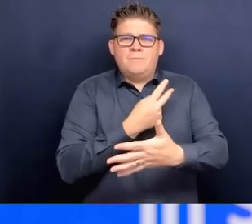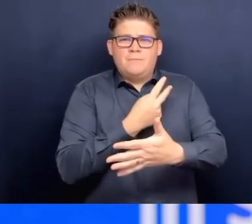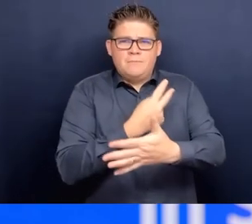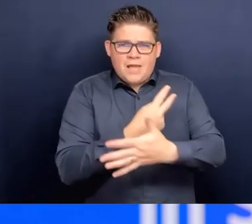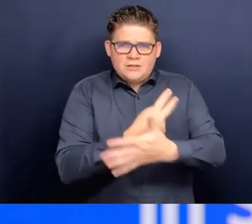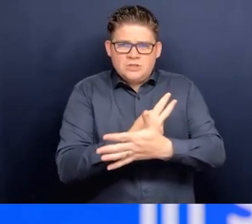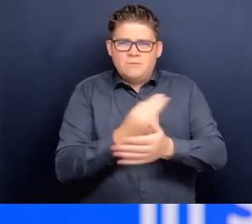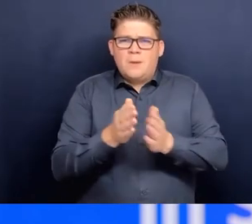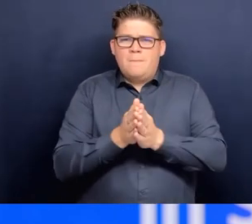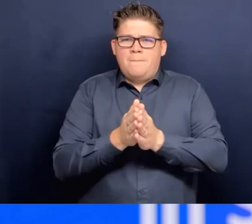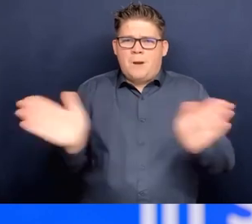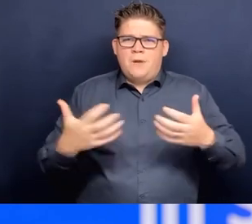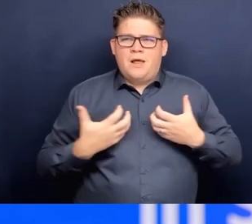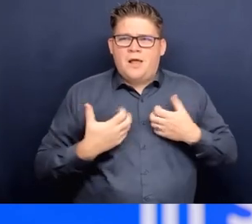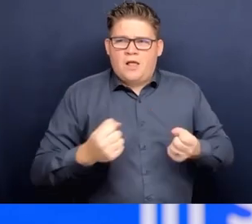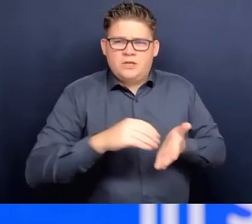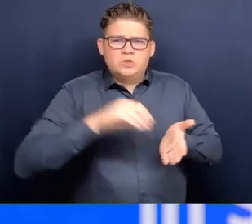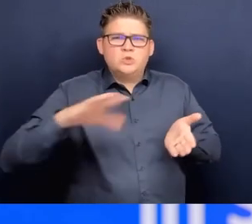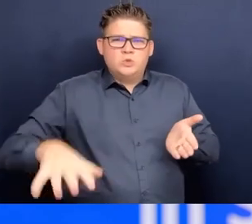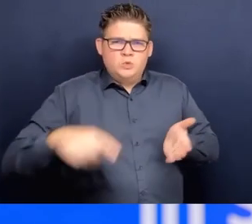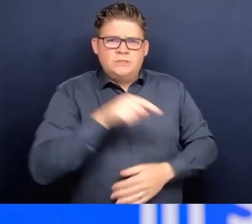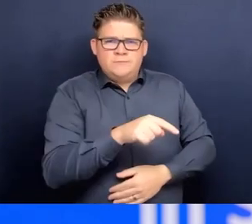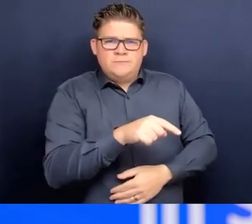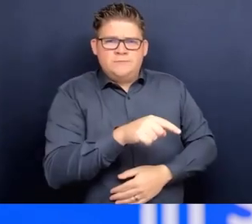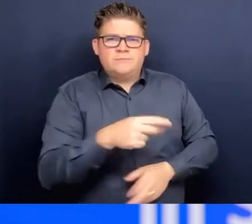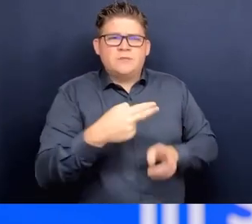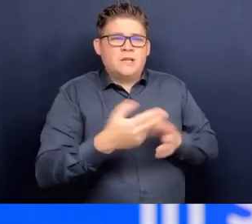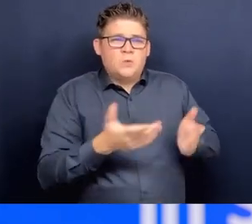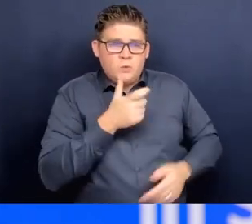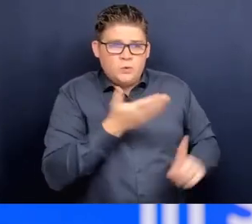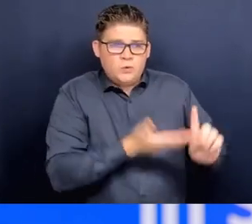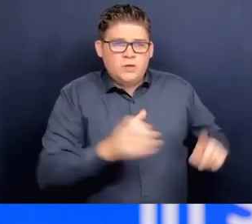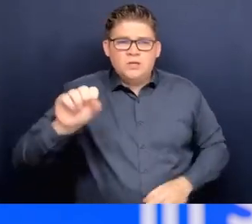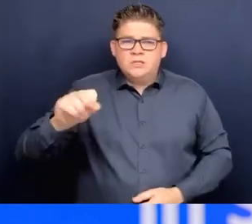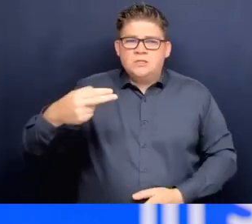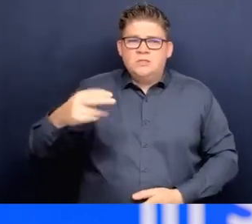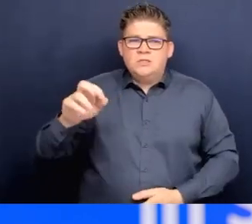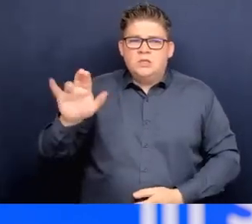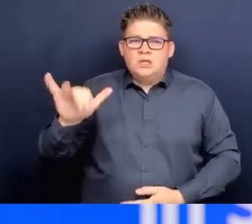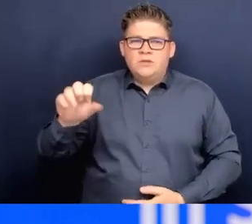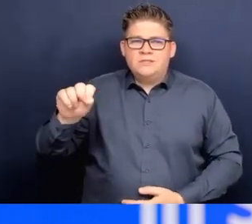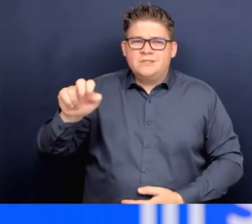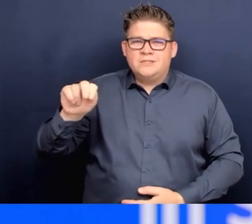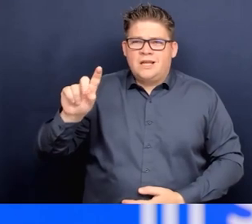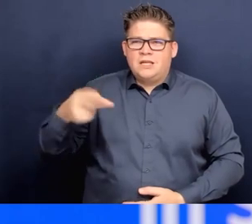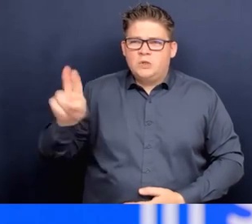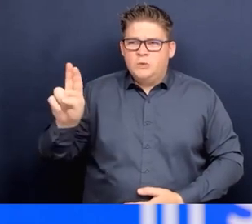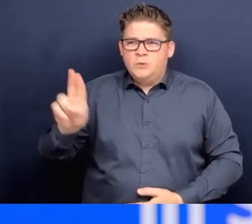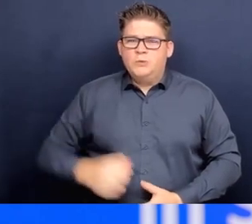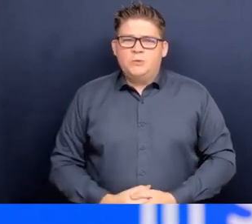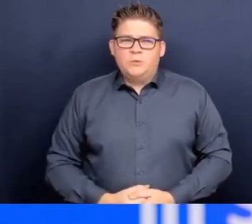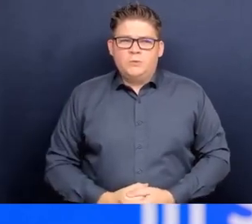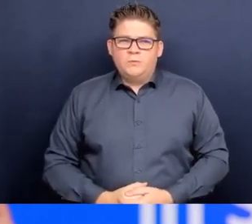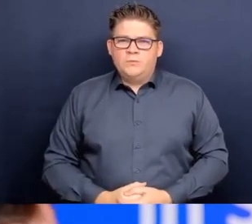my honor to introduce SFU Masters of Public Health student Sherry Sandu to say a few words. Sherry.